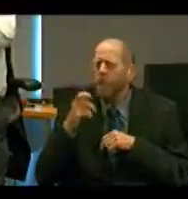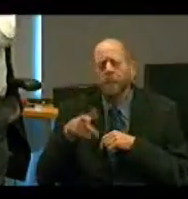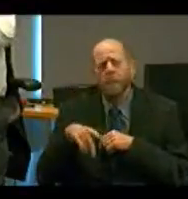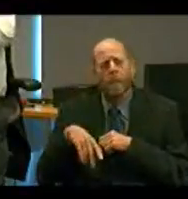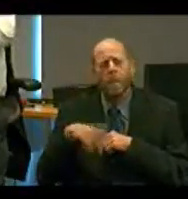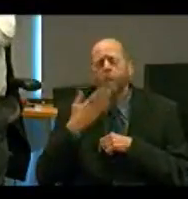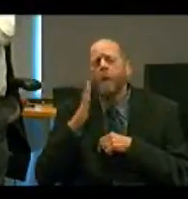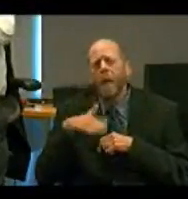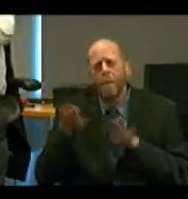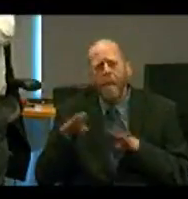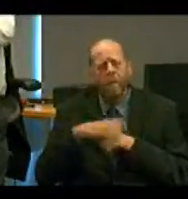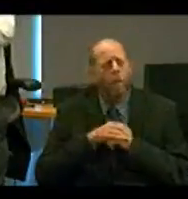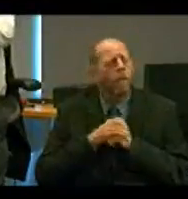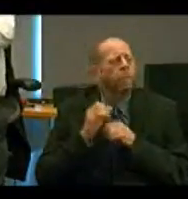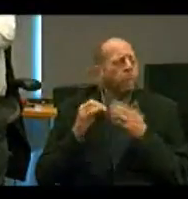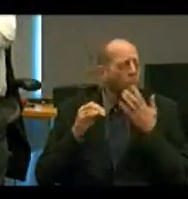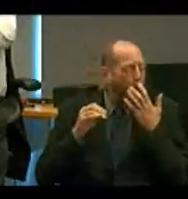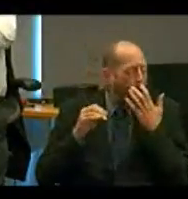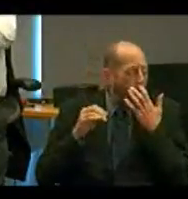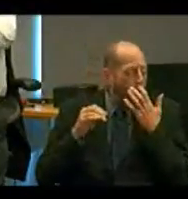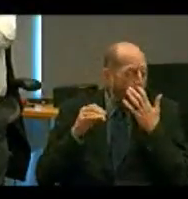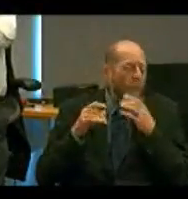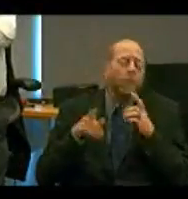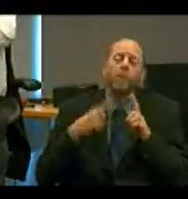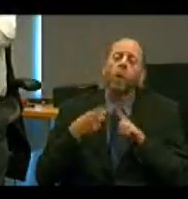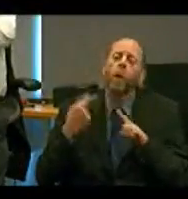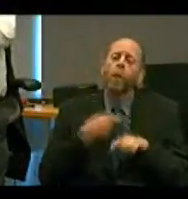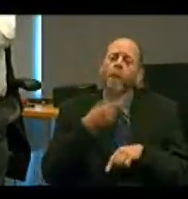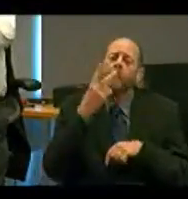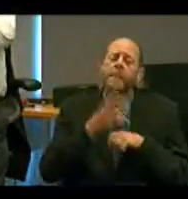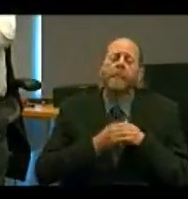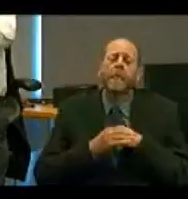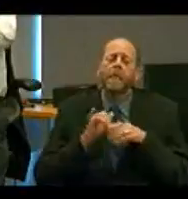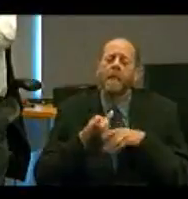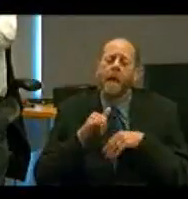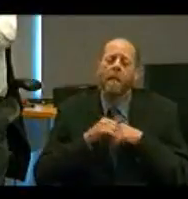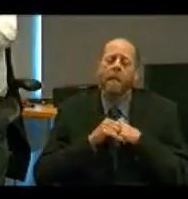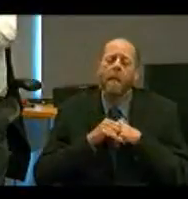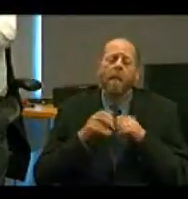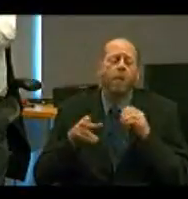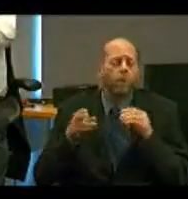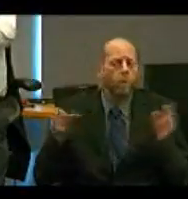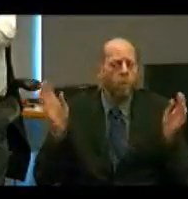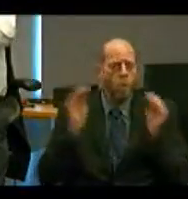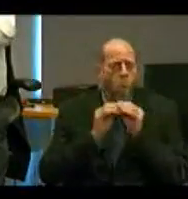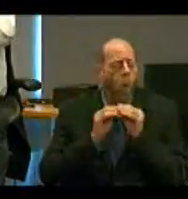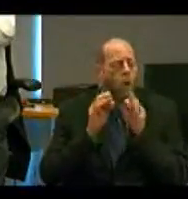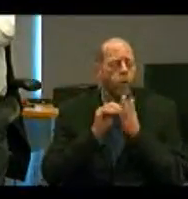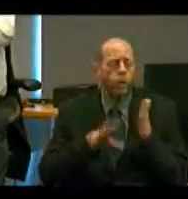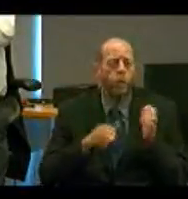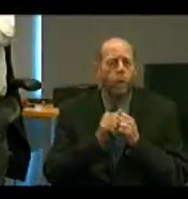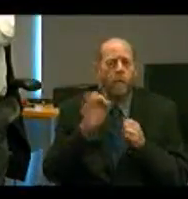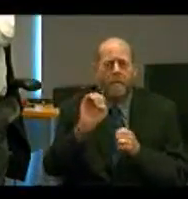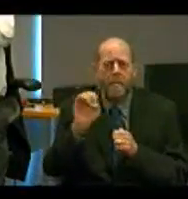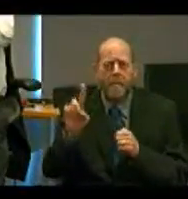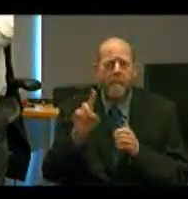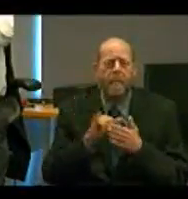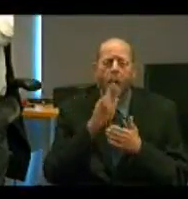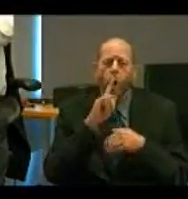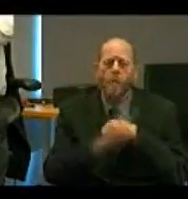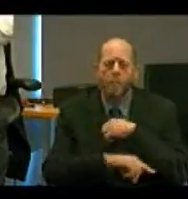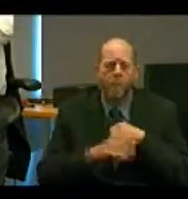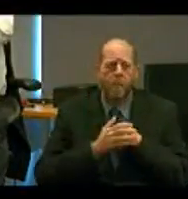bad behavior. So when we see that there are a higher rate of students with emotional disturbance who are being